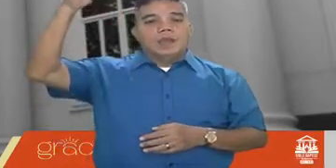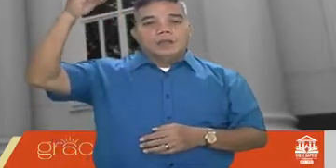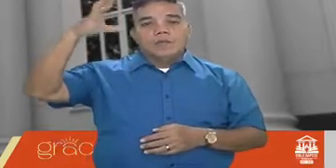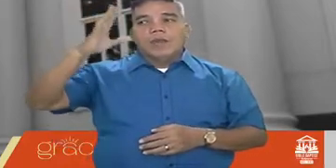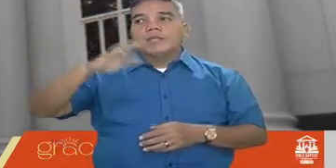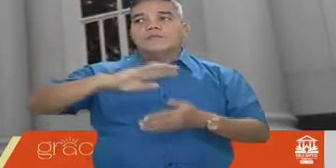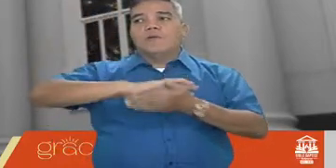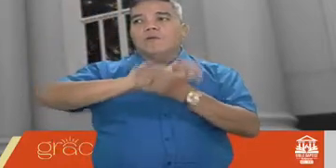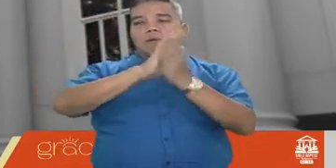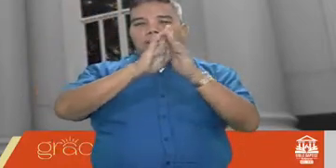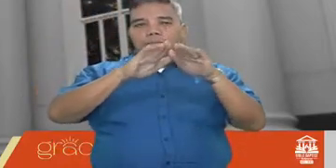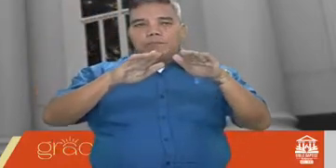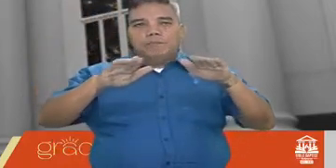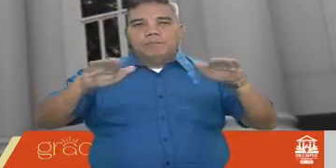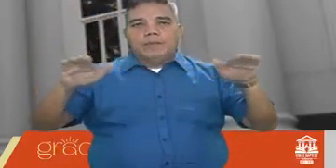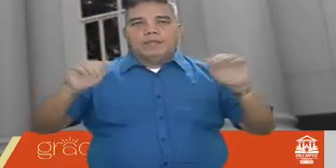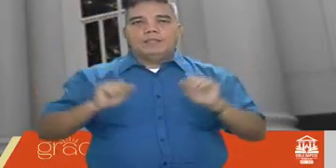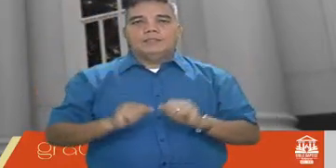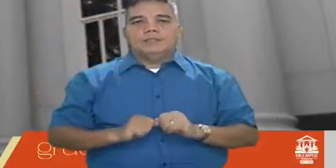Grace for the Pace.